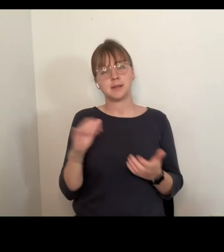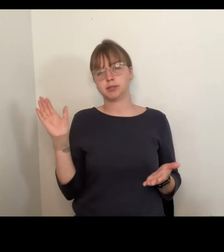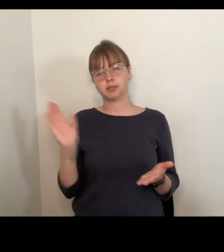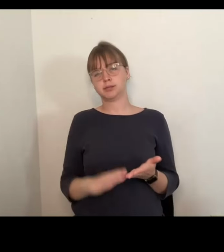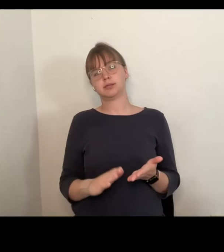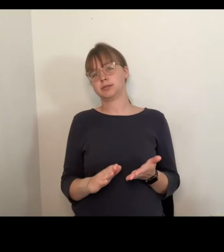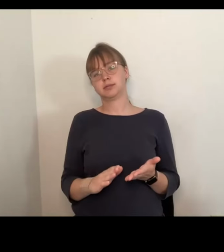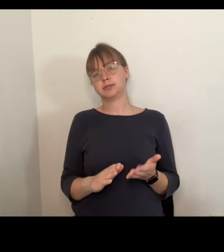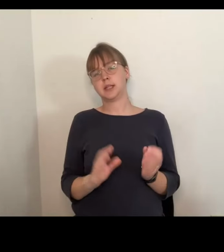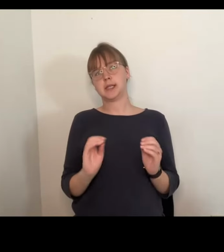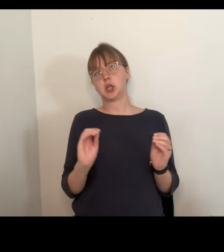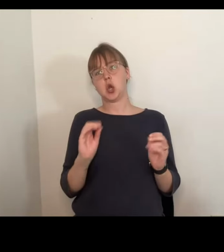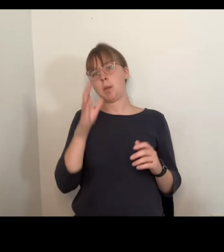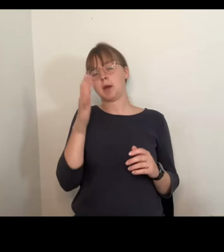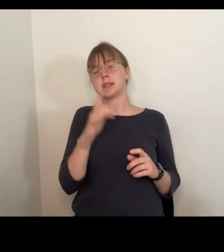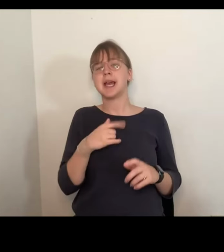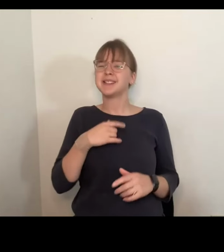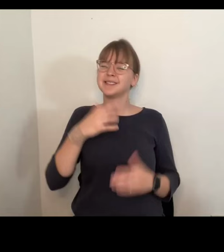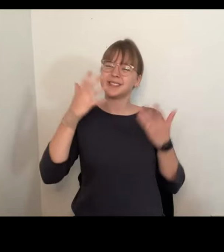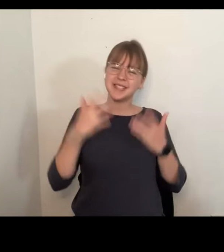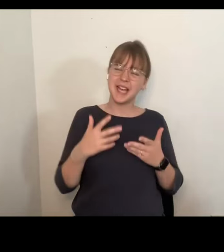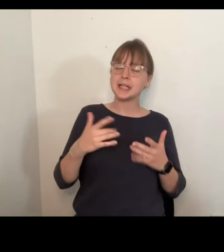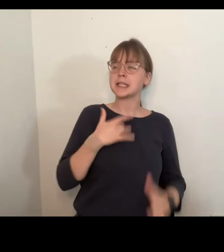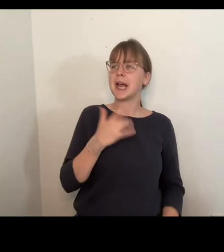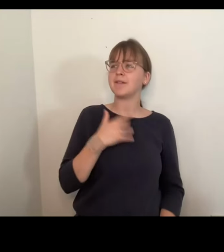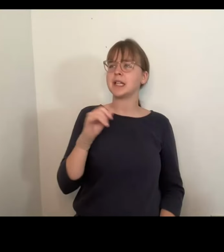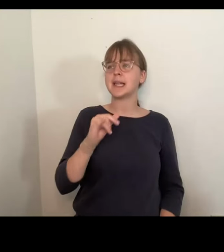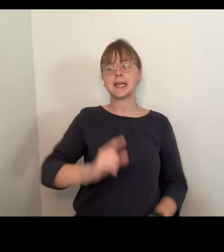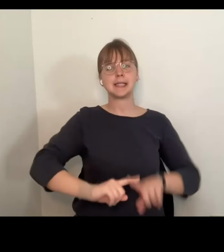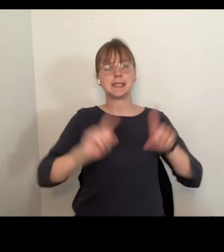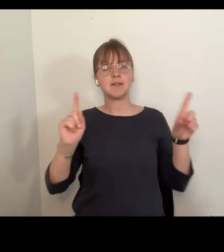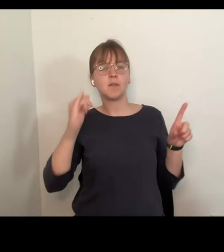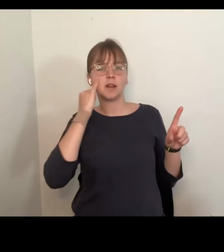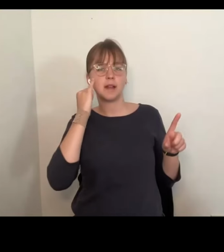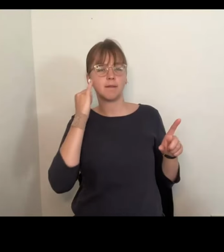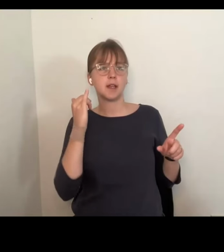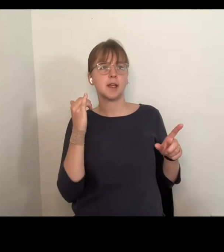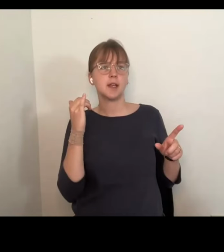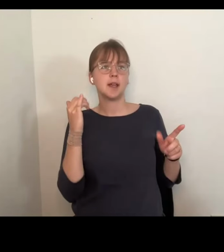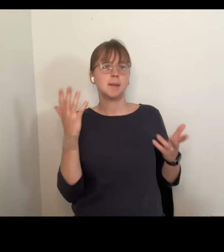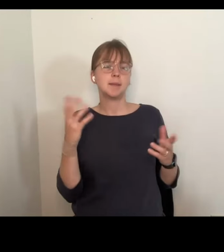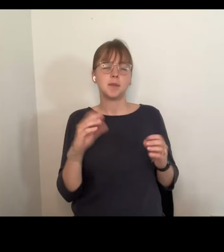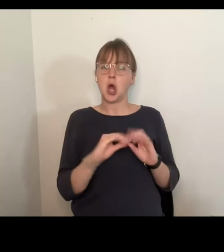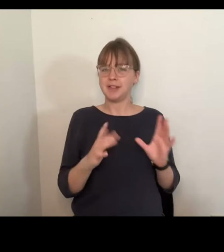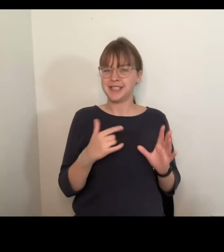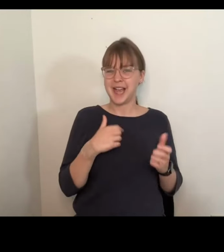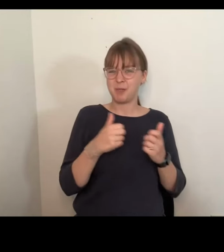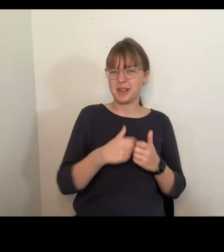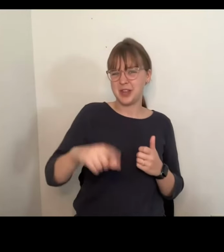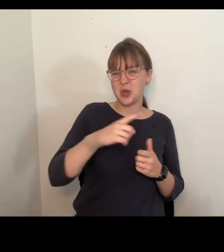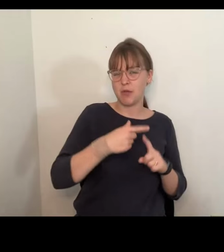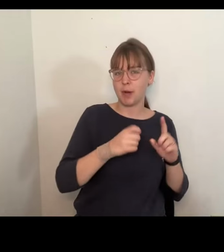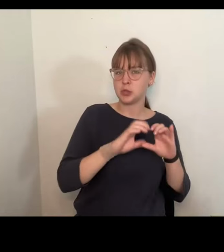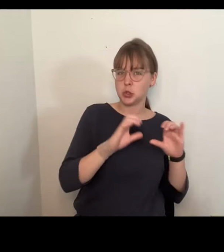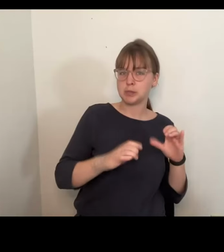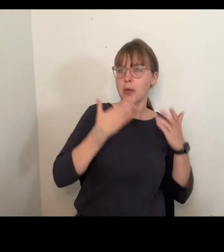really sad about that because I just feel there's something different about, I mean, obviously I get to be with all of you because of Zoom. So